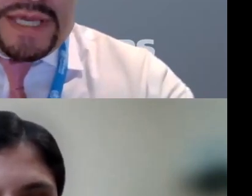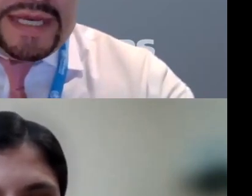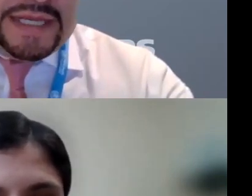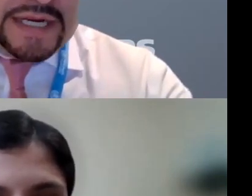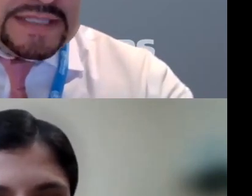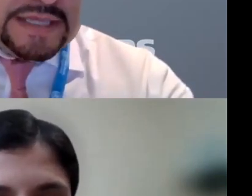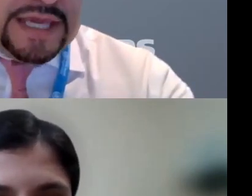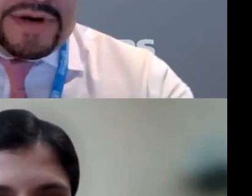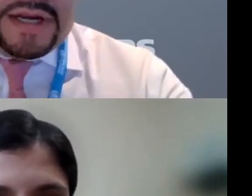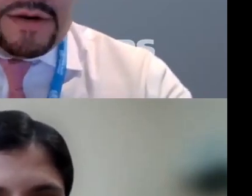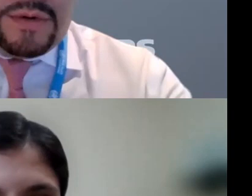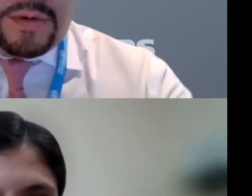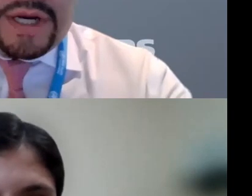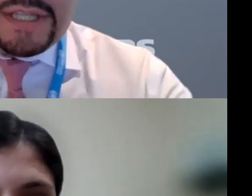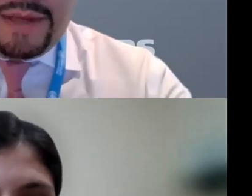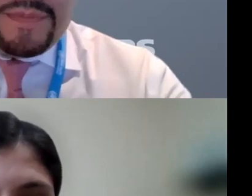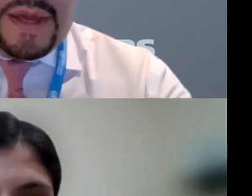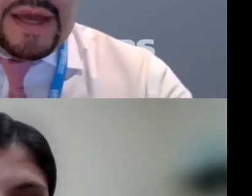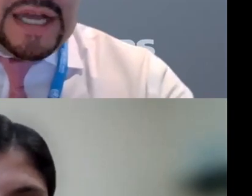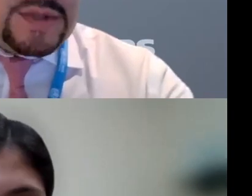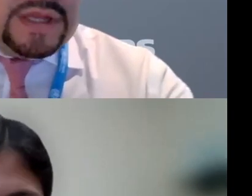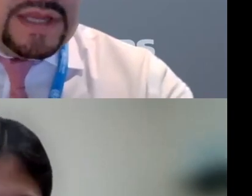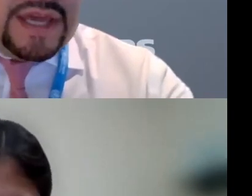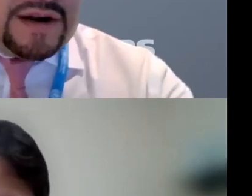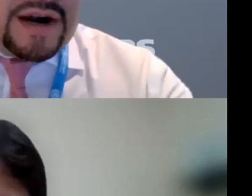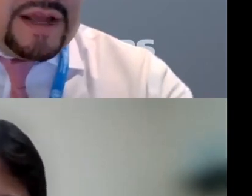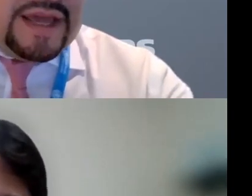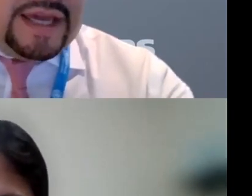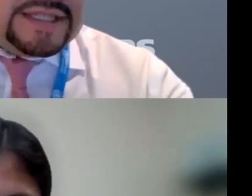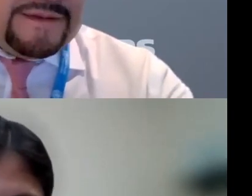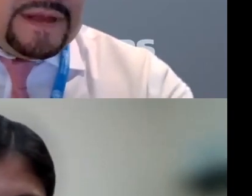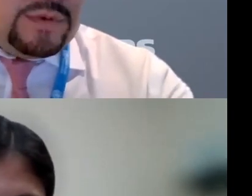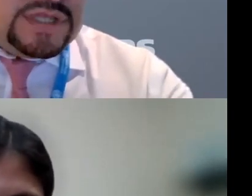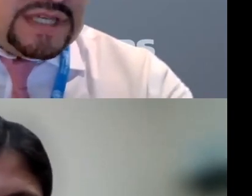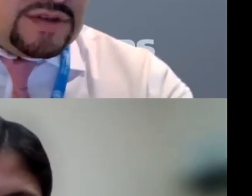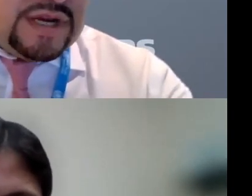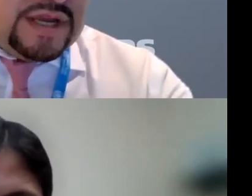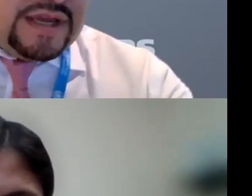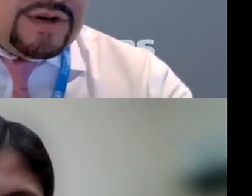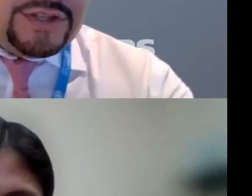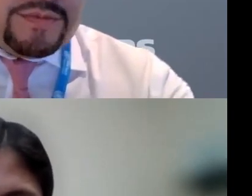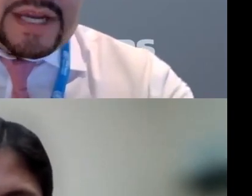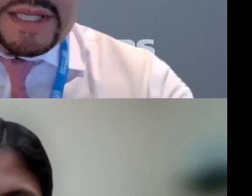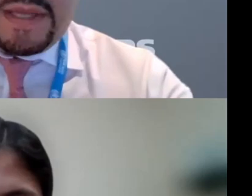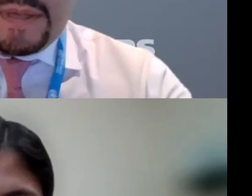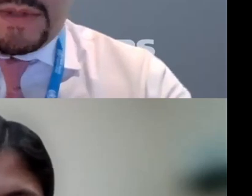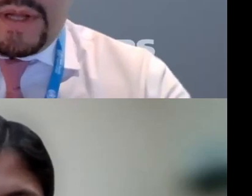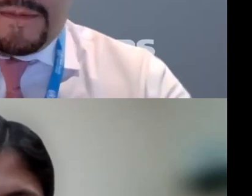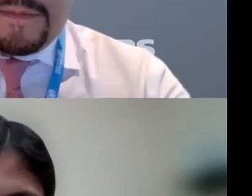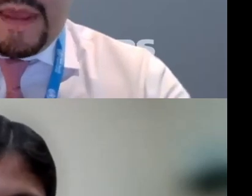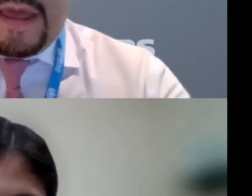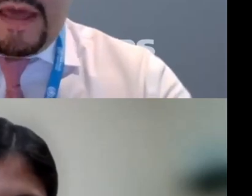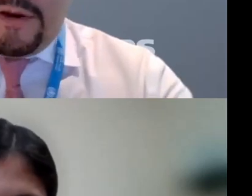WHO, Amy, that is here in our 13, as well the DRR and the multisectoral coordination mechanism